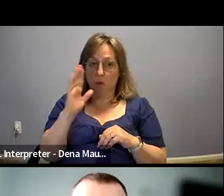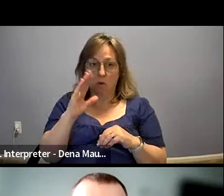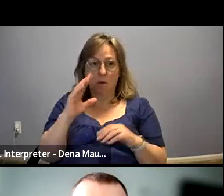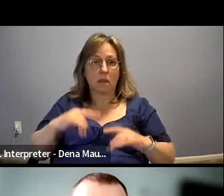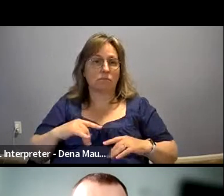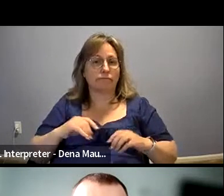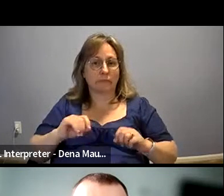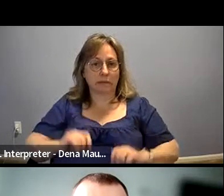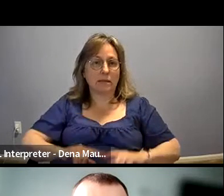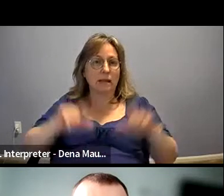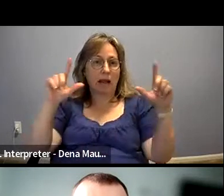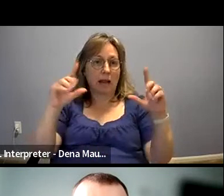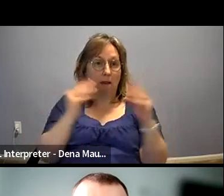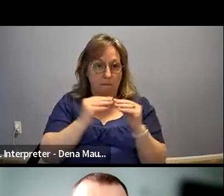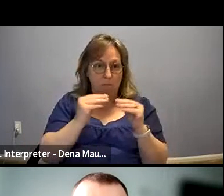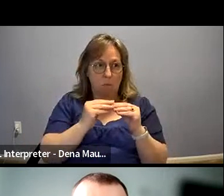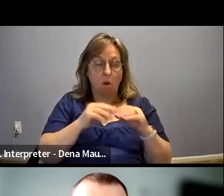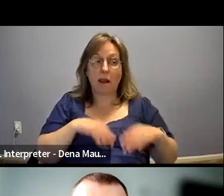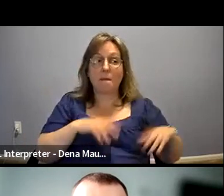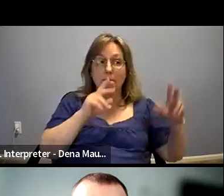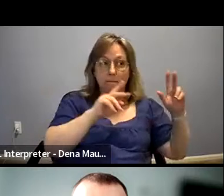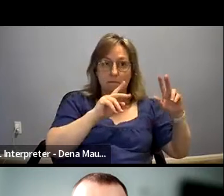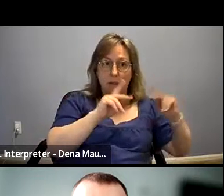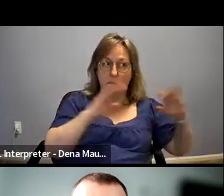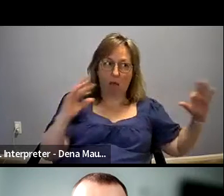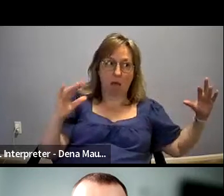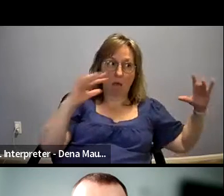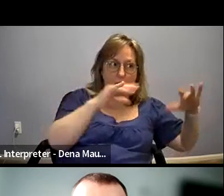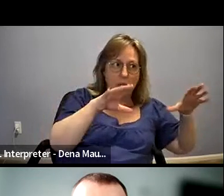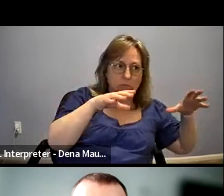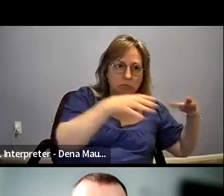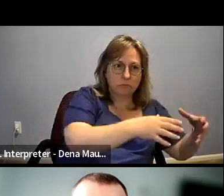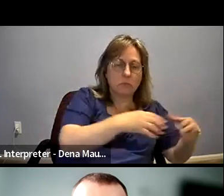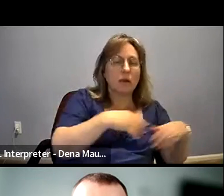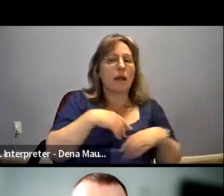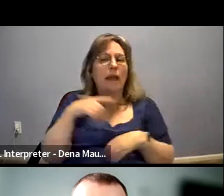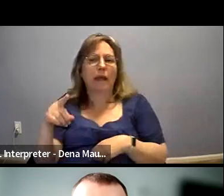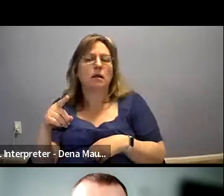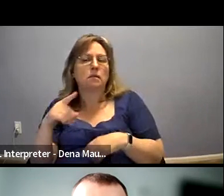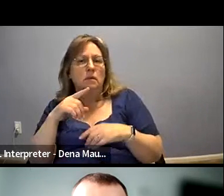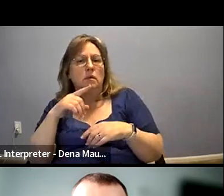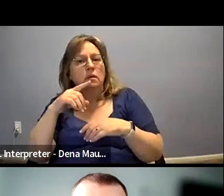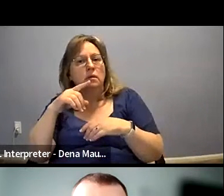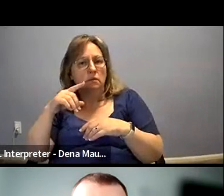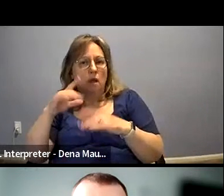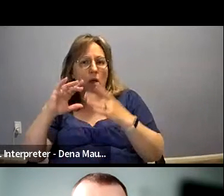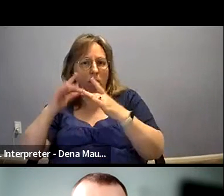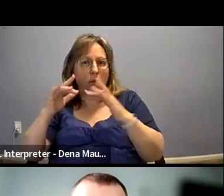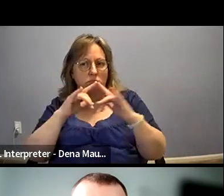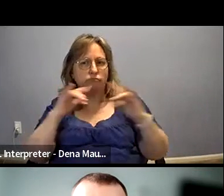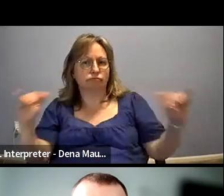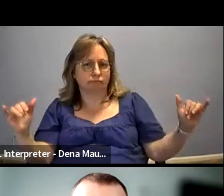both in-person and remote setting once the new year starts. But again, really thankful for the